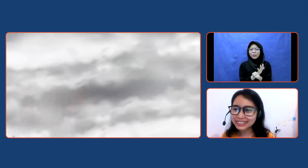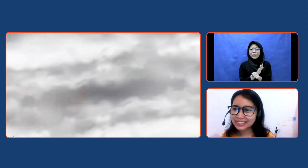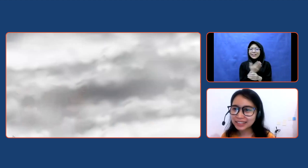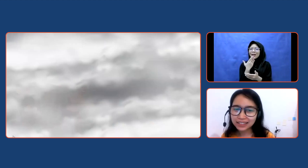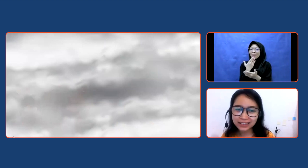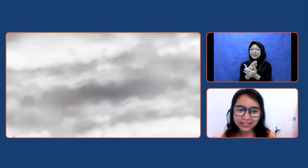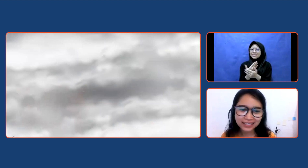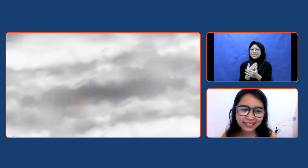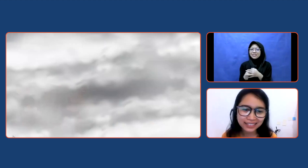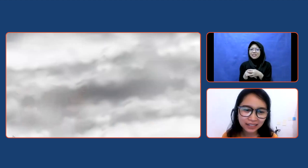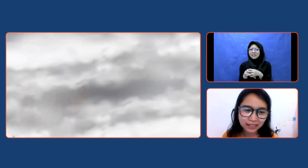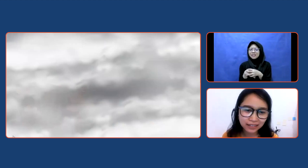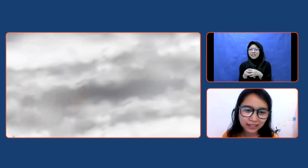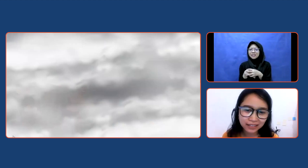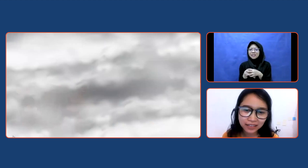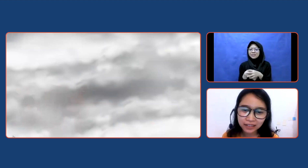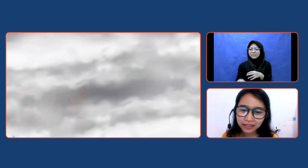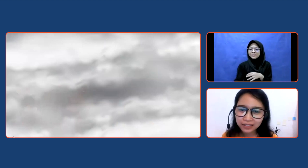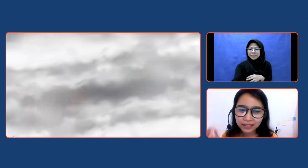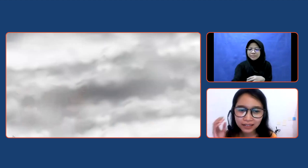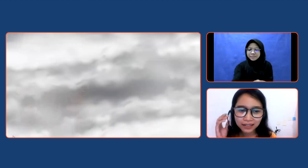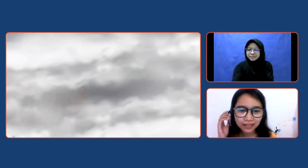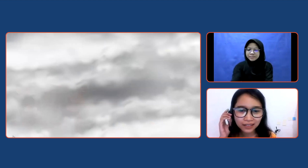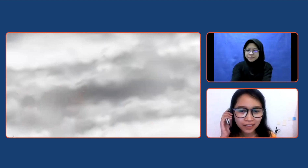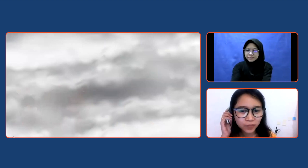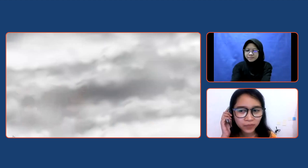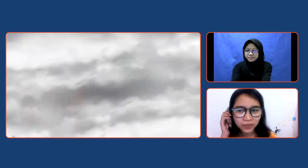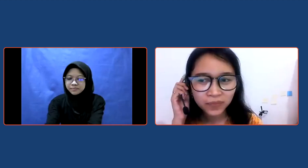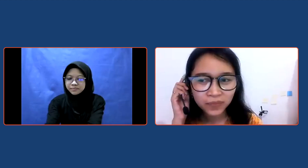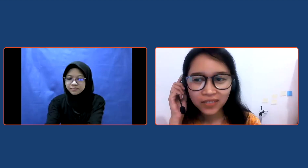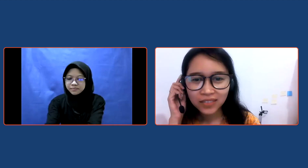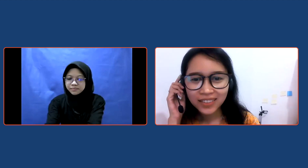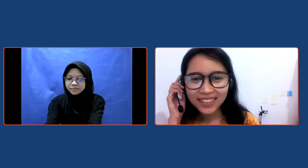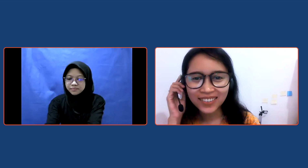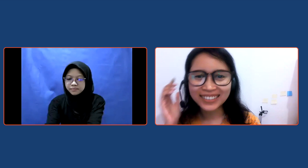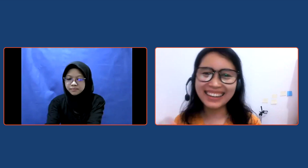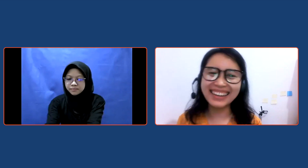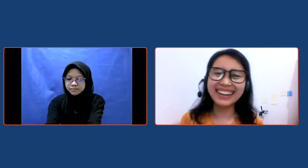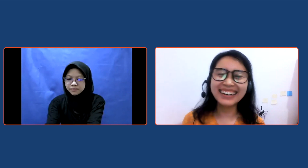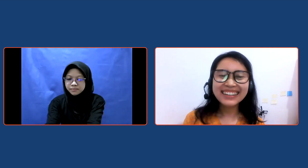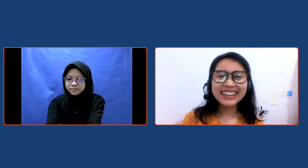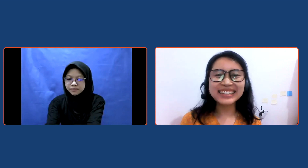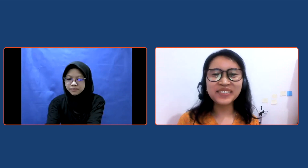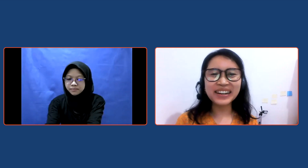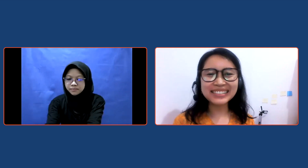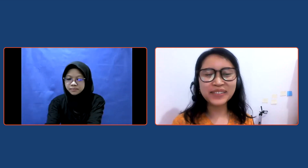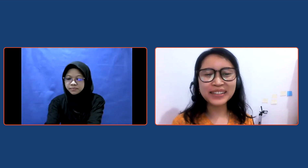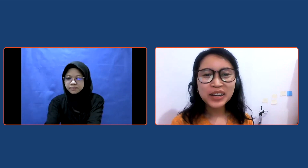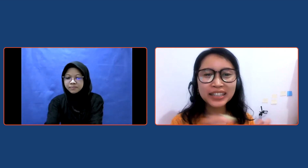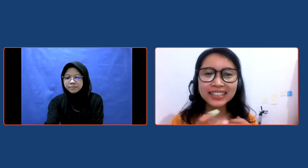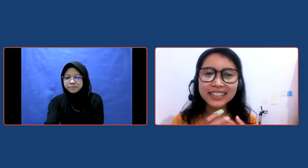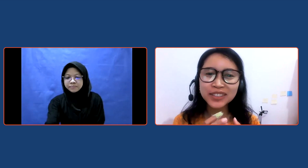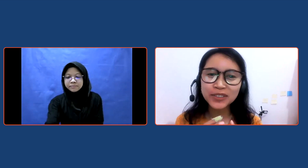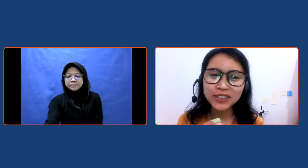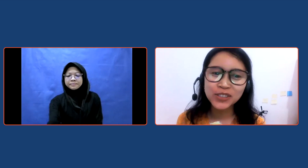head credits for wisdom and power keep oke Ya terima kasih banyak